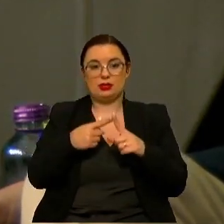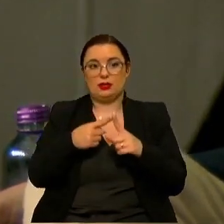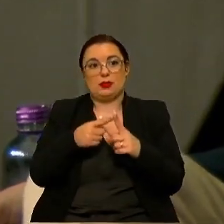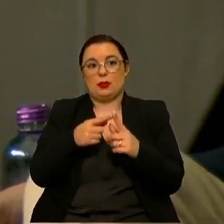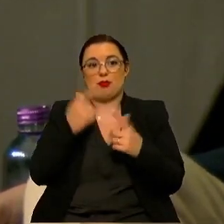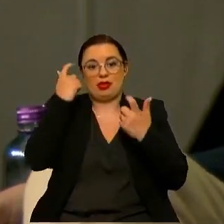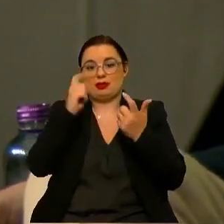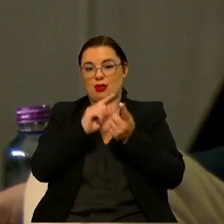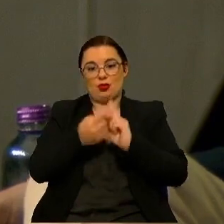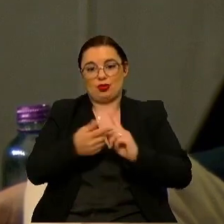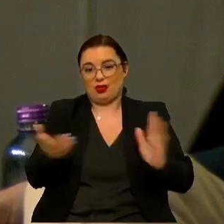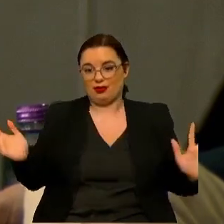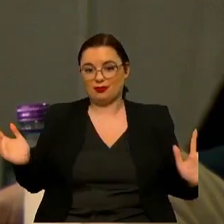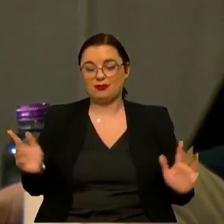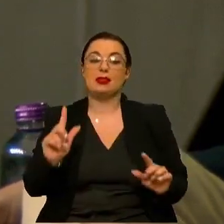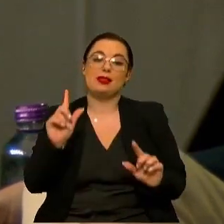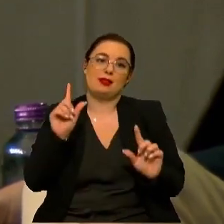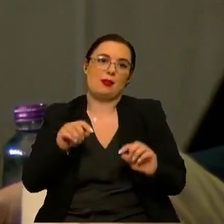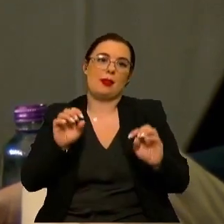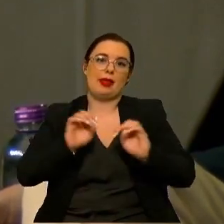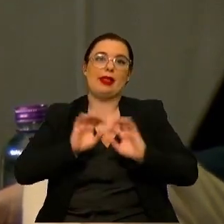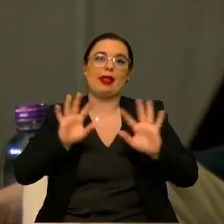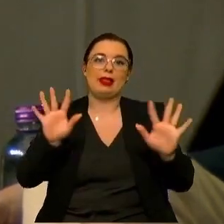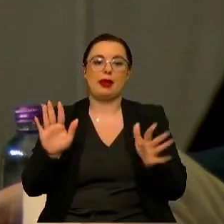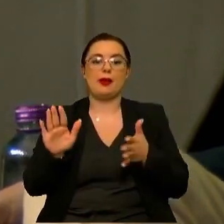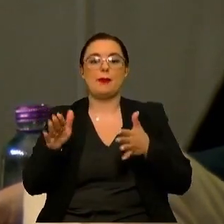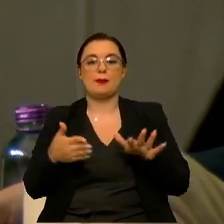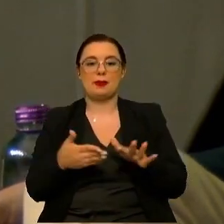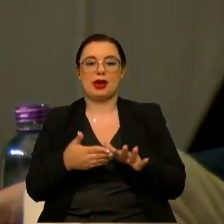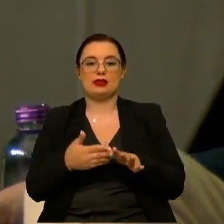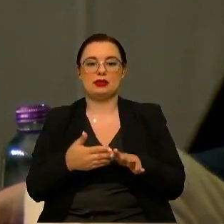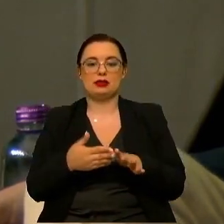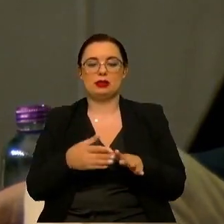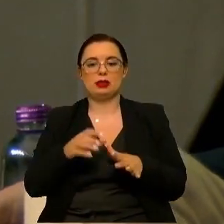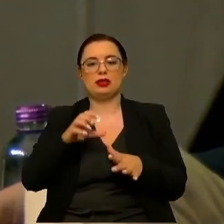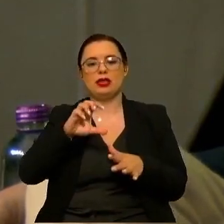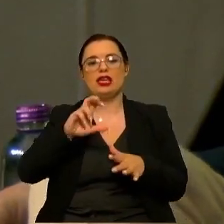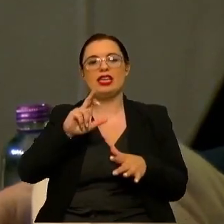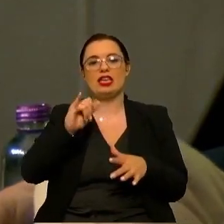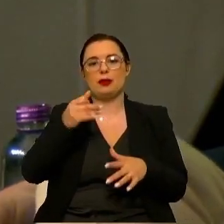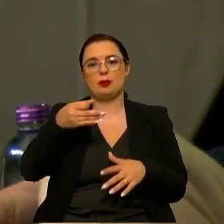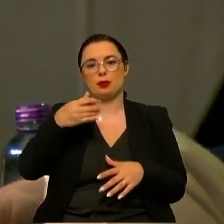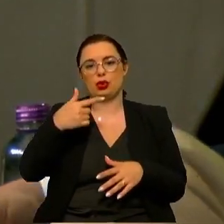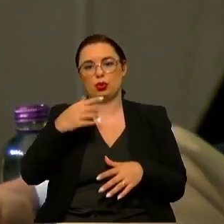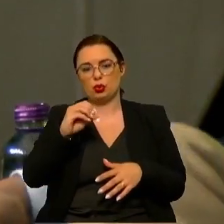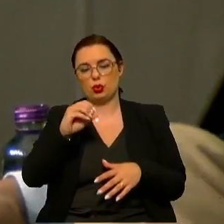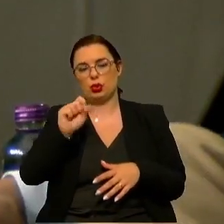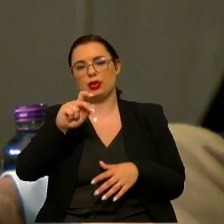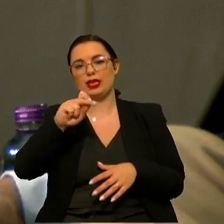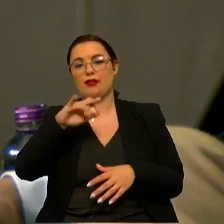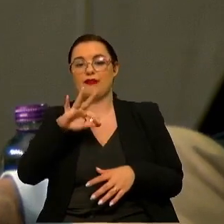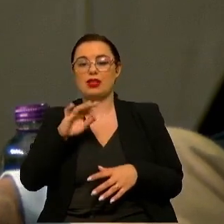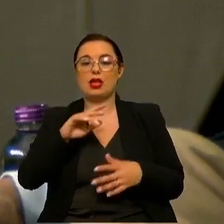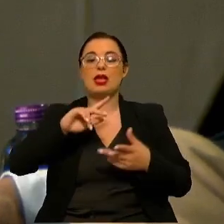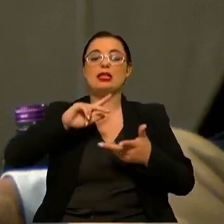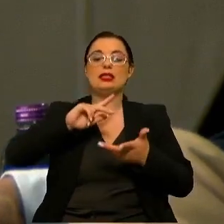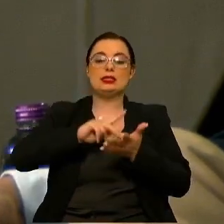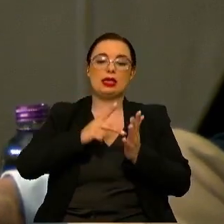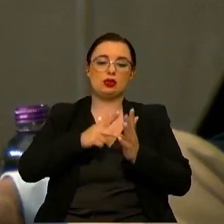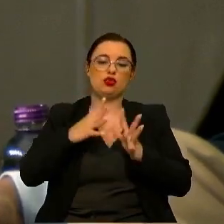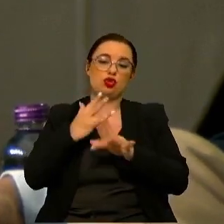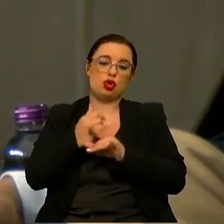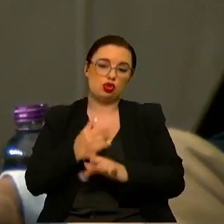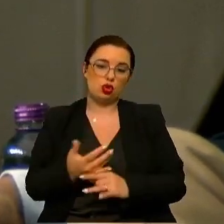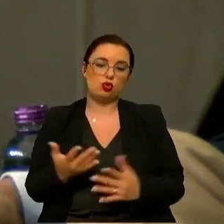develop more technologies to contradict that aspect. And also in terms of cryptography, by developing